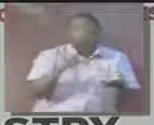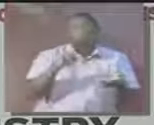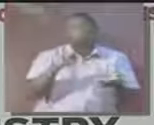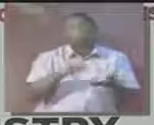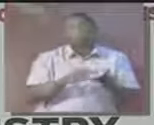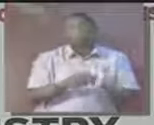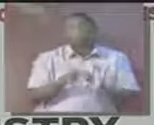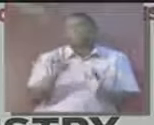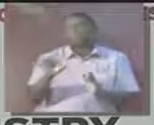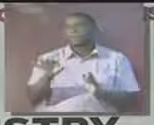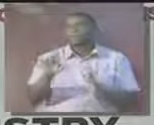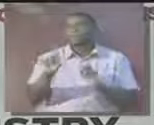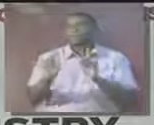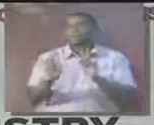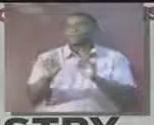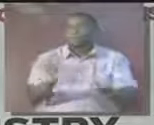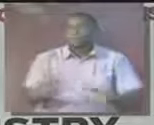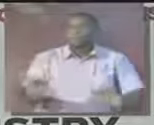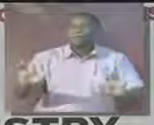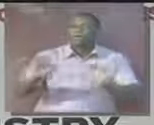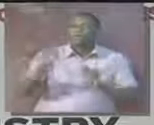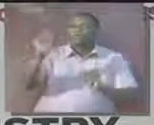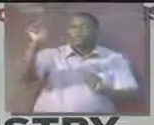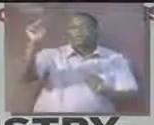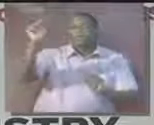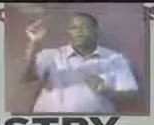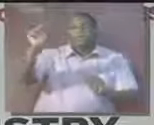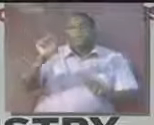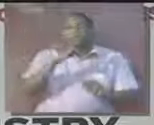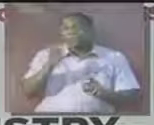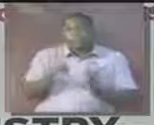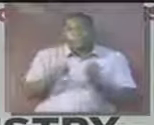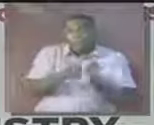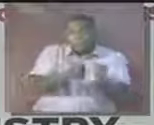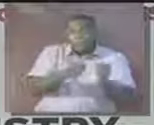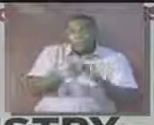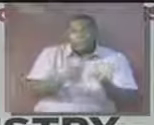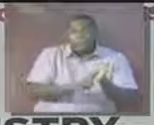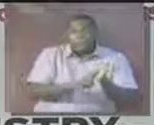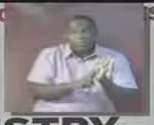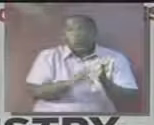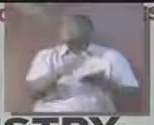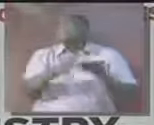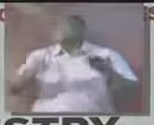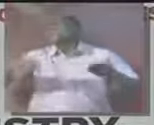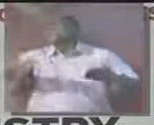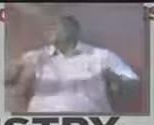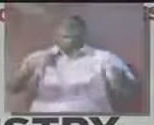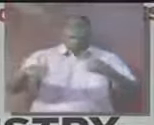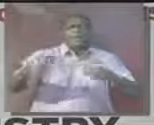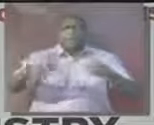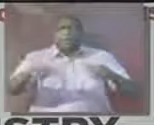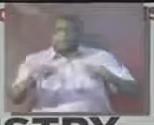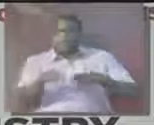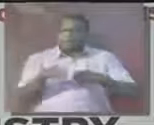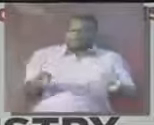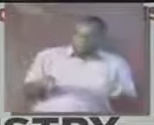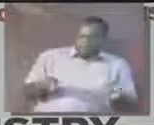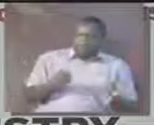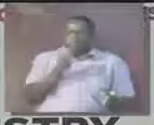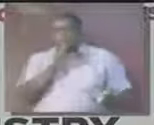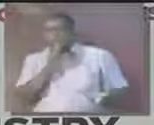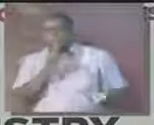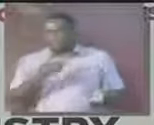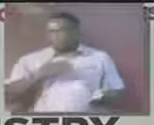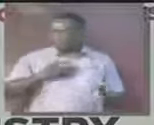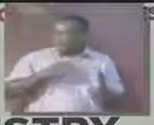forget this argument about public and private space, the COVID virus doesn't discriminate about public and private